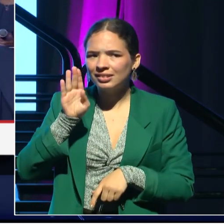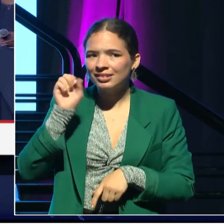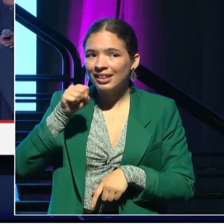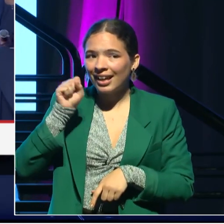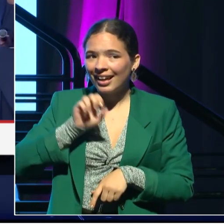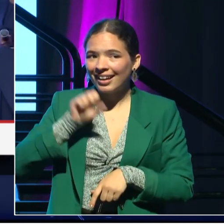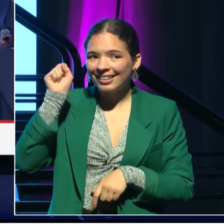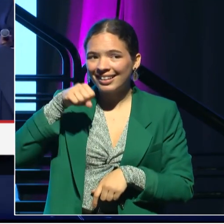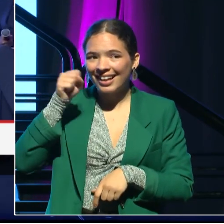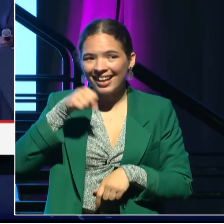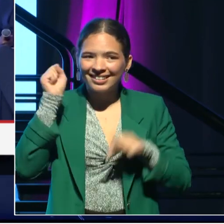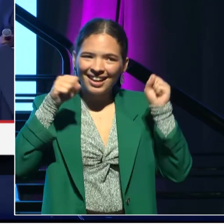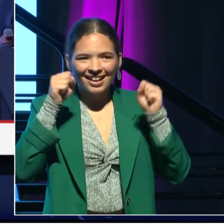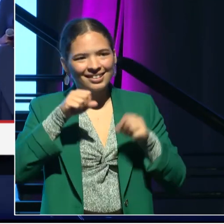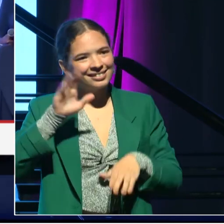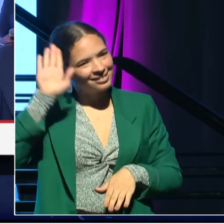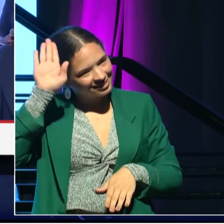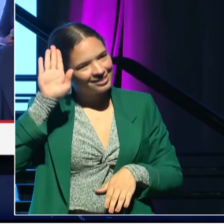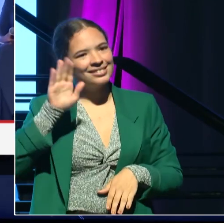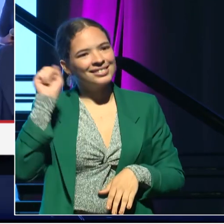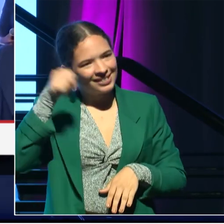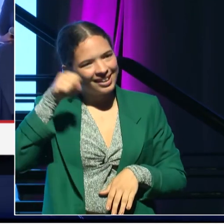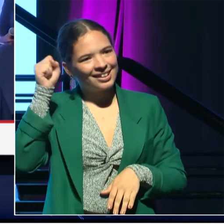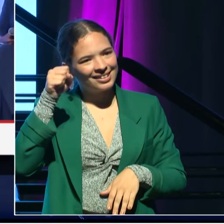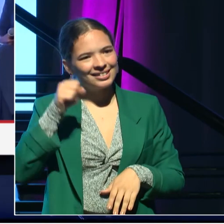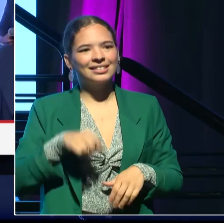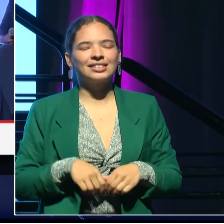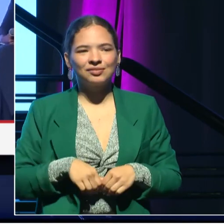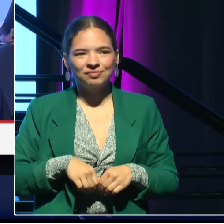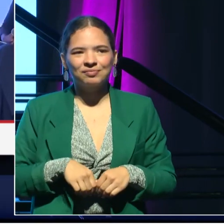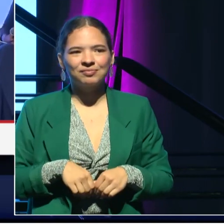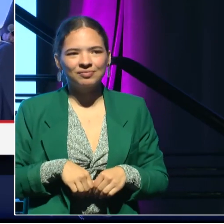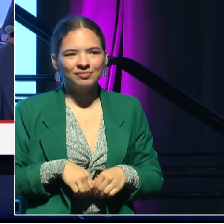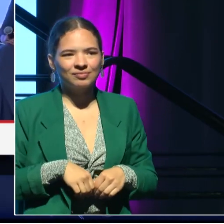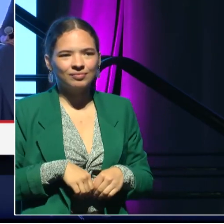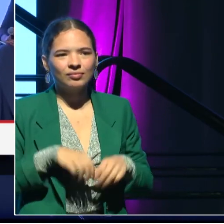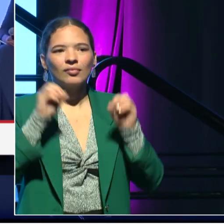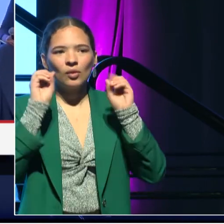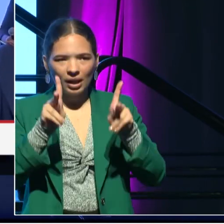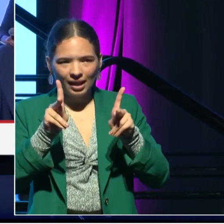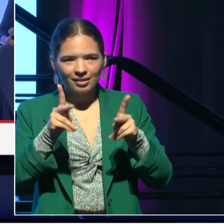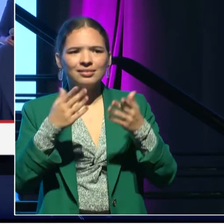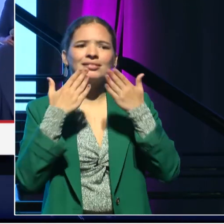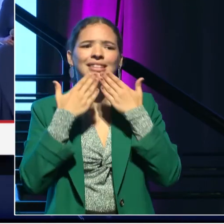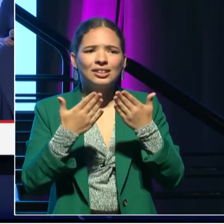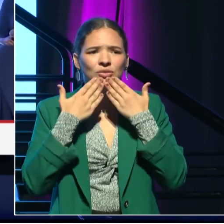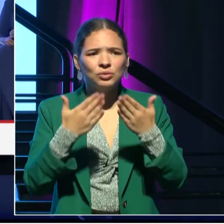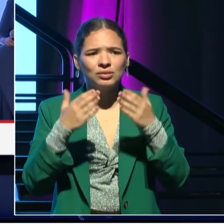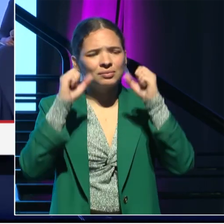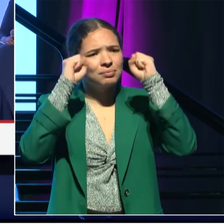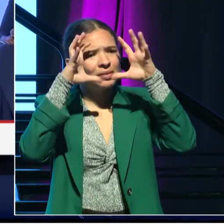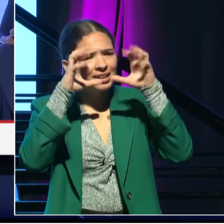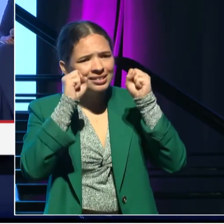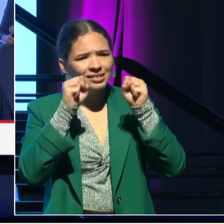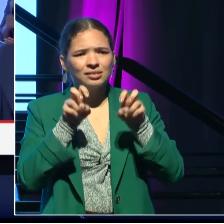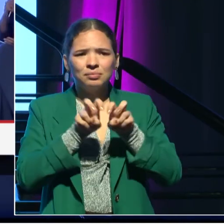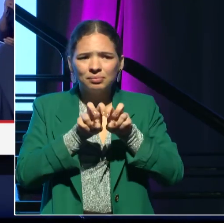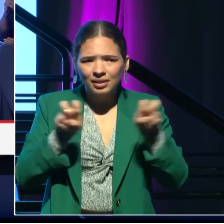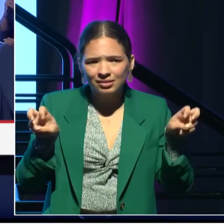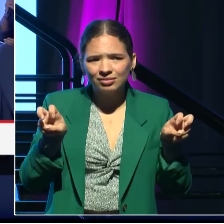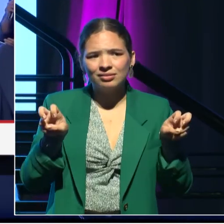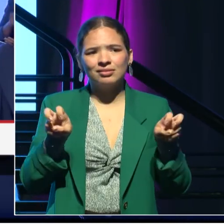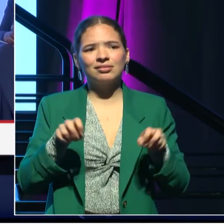do at church, like yes, that's what we're gonna do. So with that, I'm going to thank our amazing panelists. This has been an